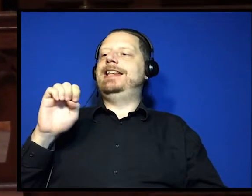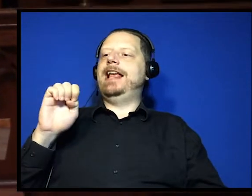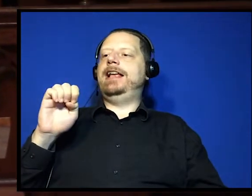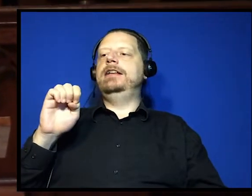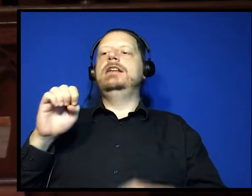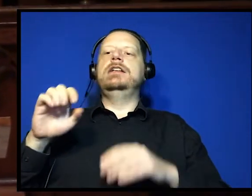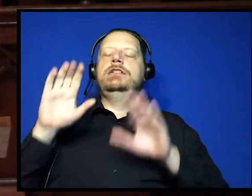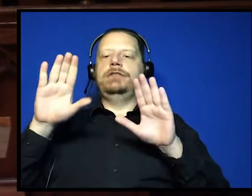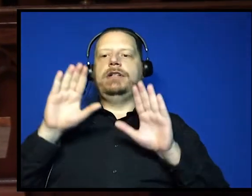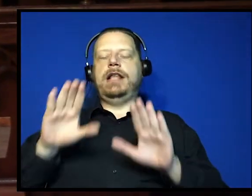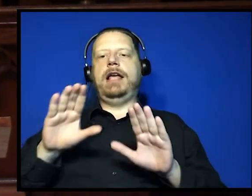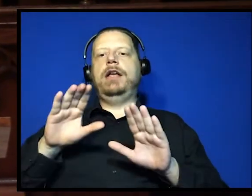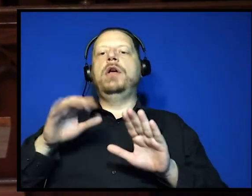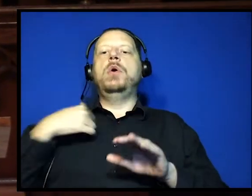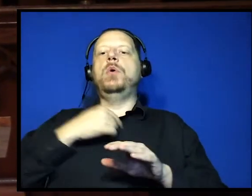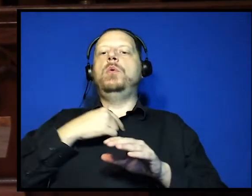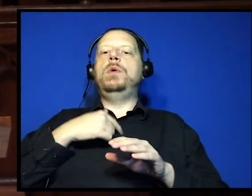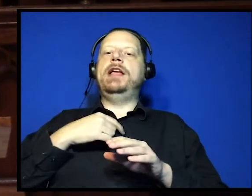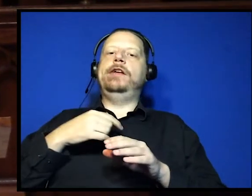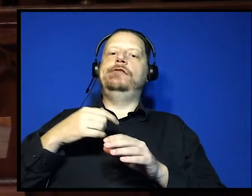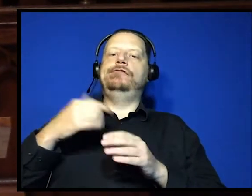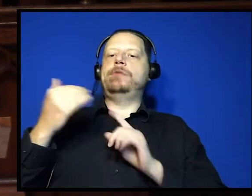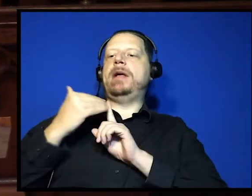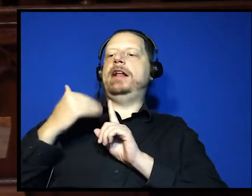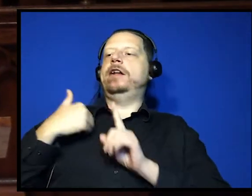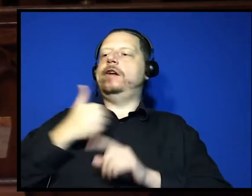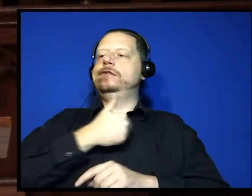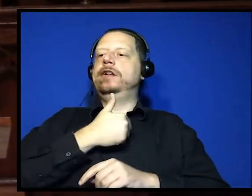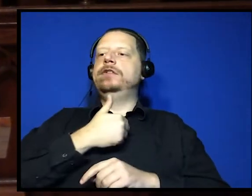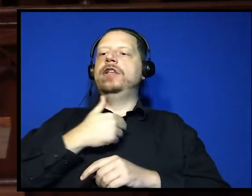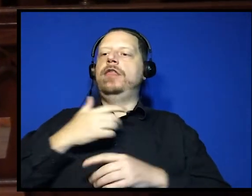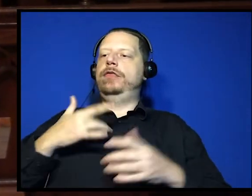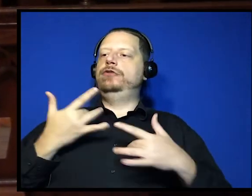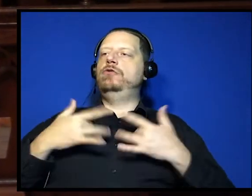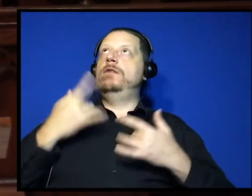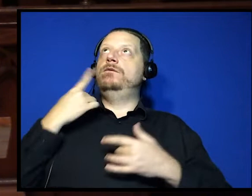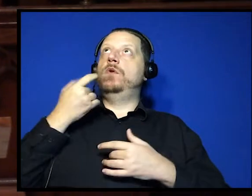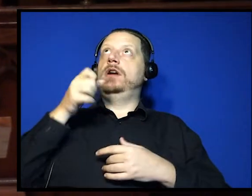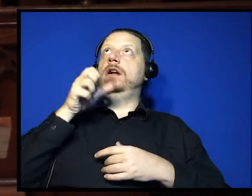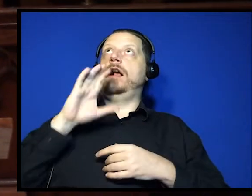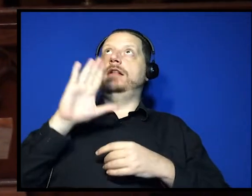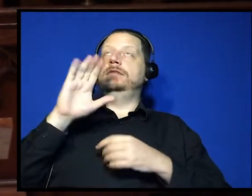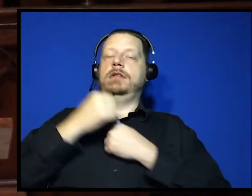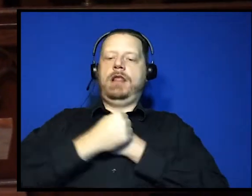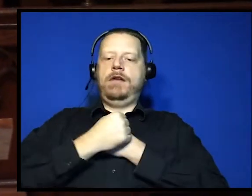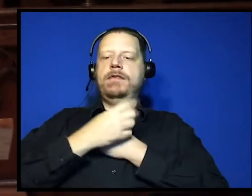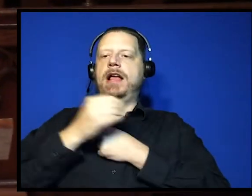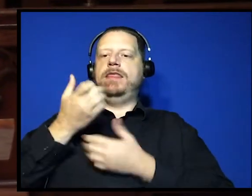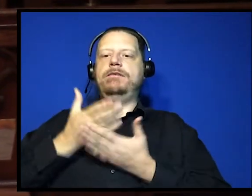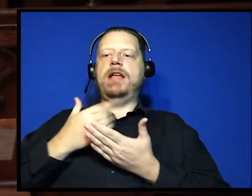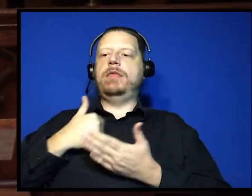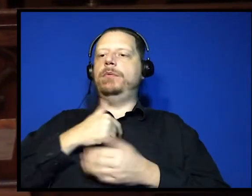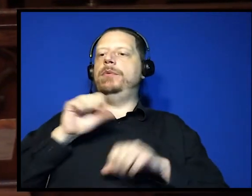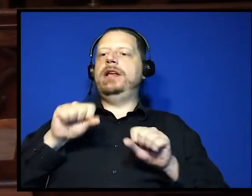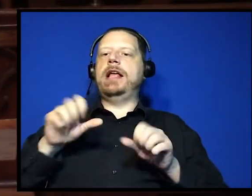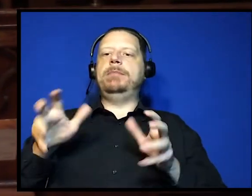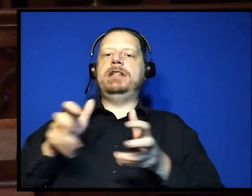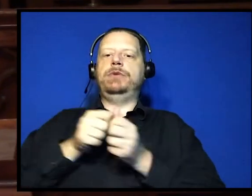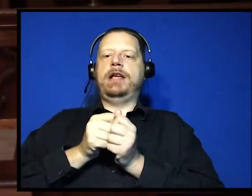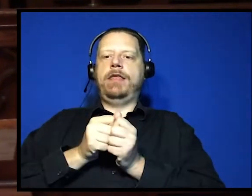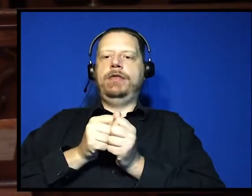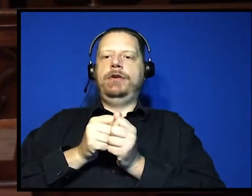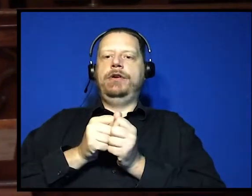Sunday. We refresh ourselves with the joy of God's love and the fact that we can be